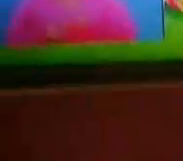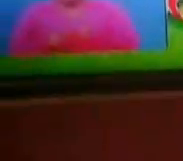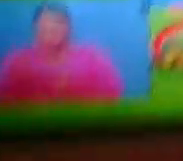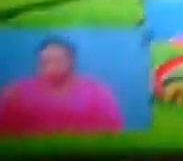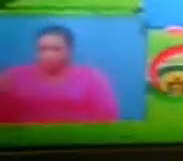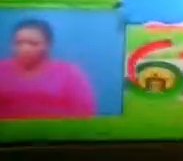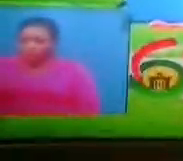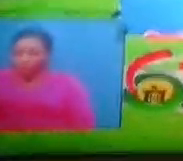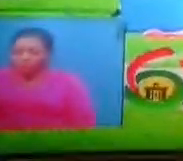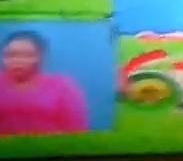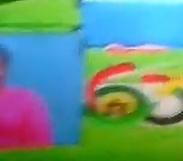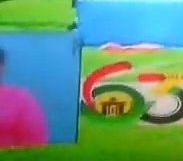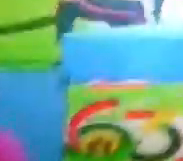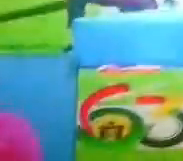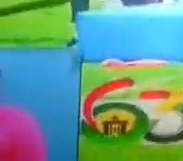work.